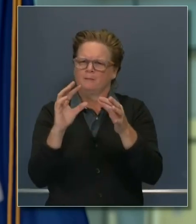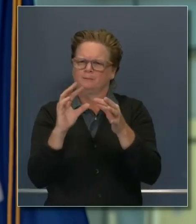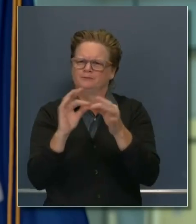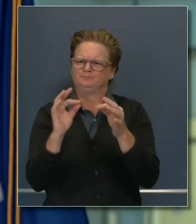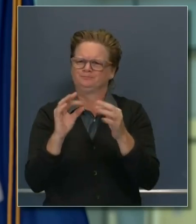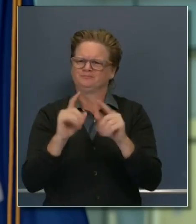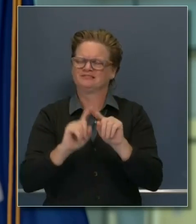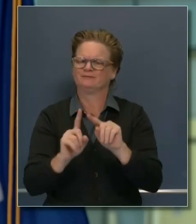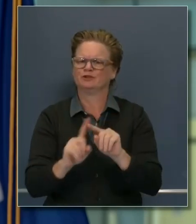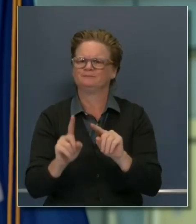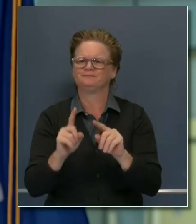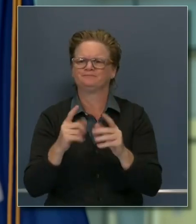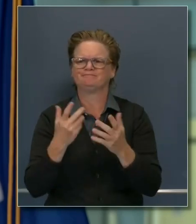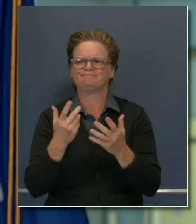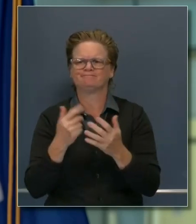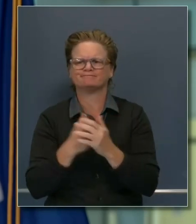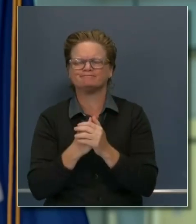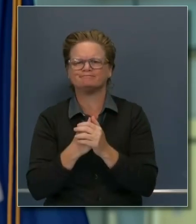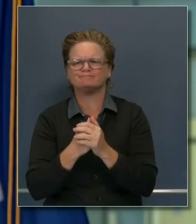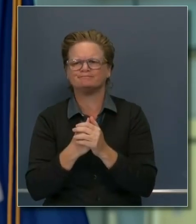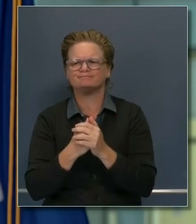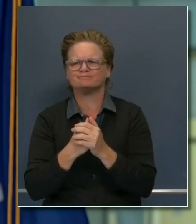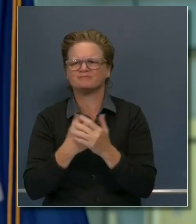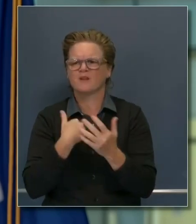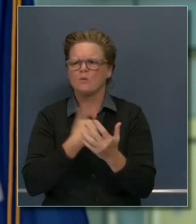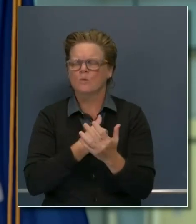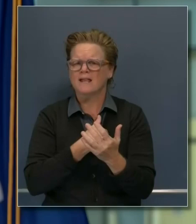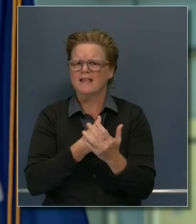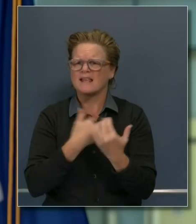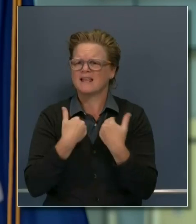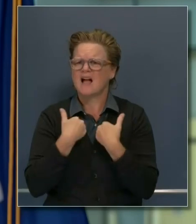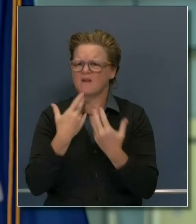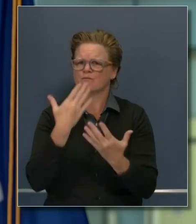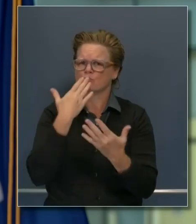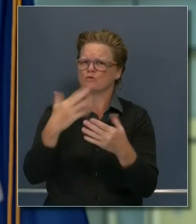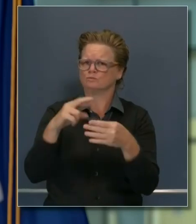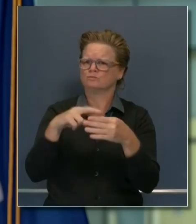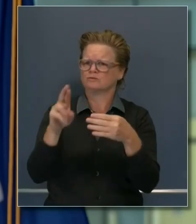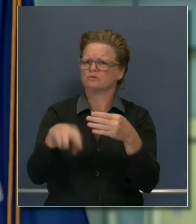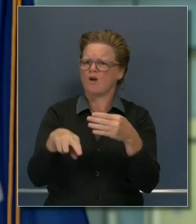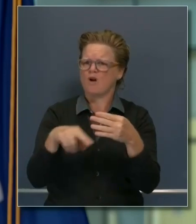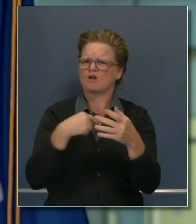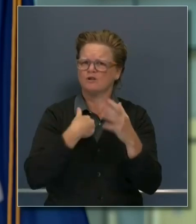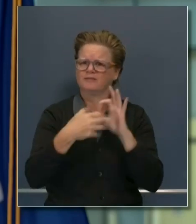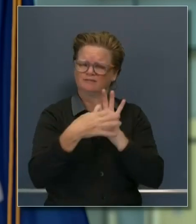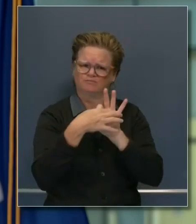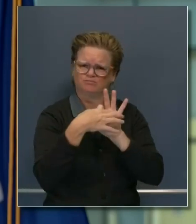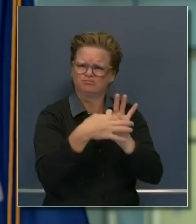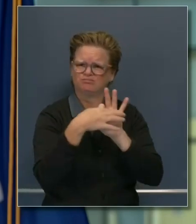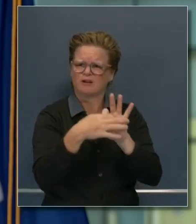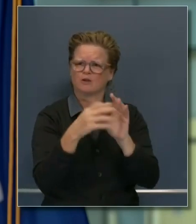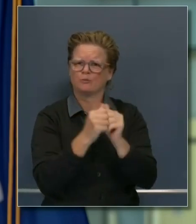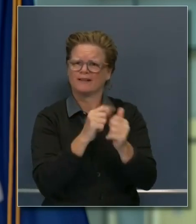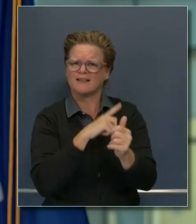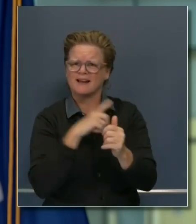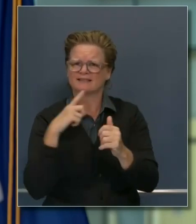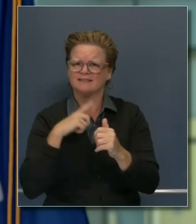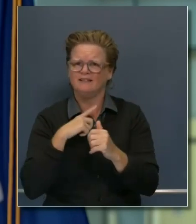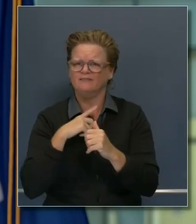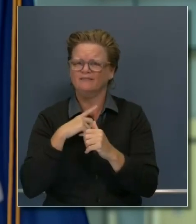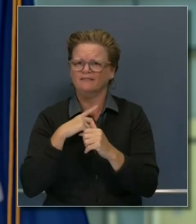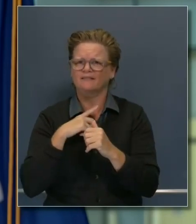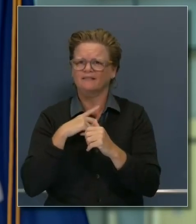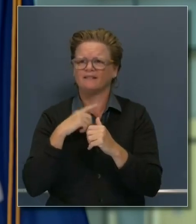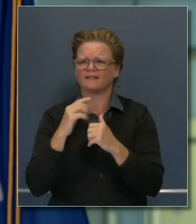had much more favorable auction results recently. Working with the legislature, we have committed to a process very